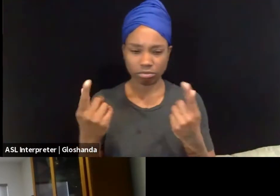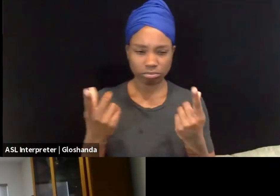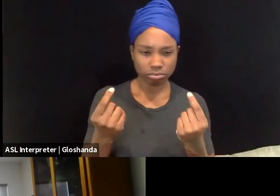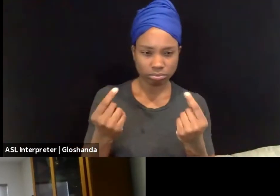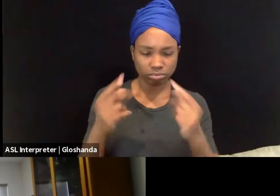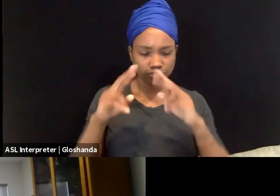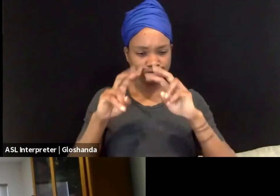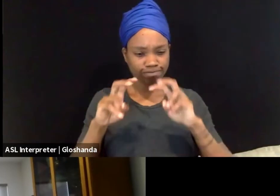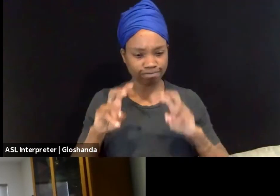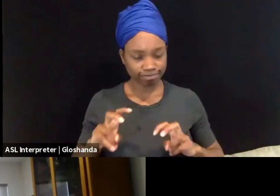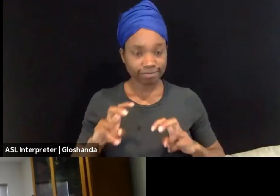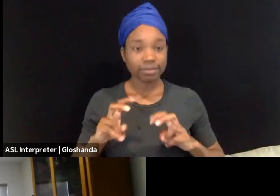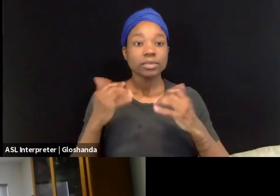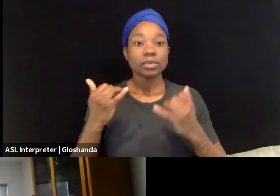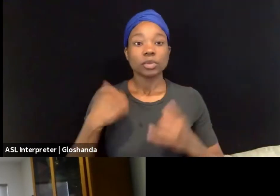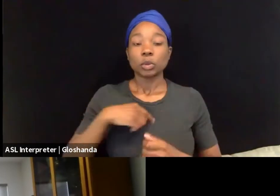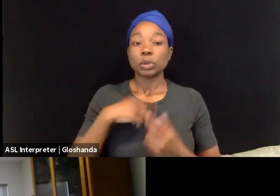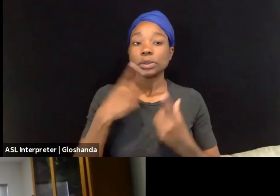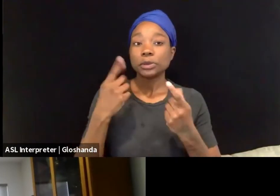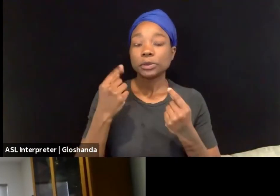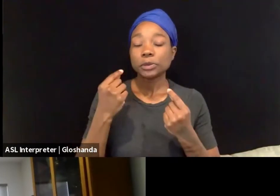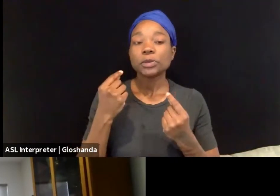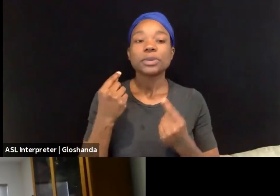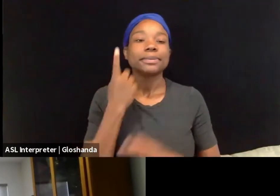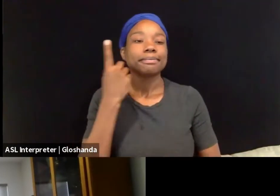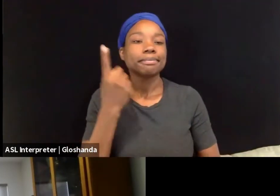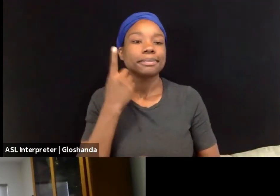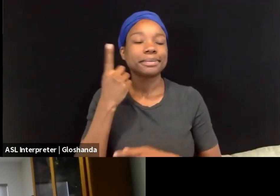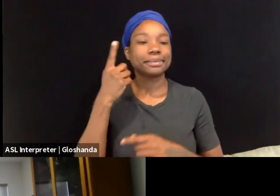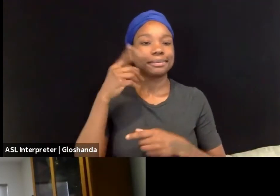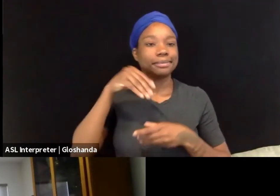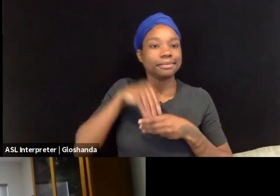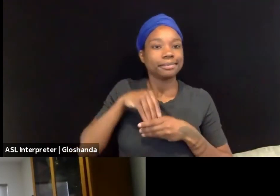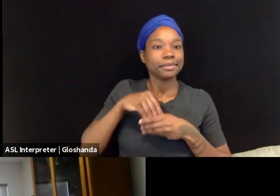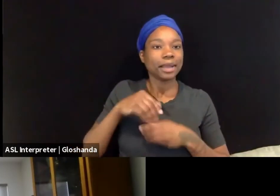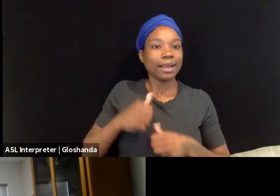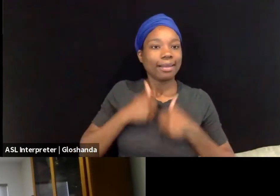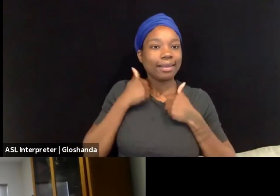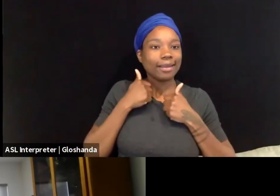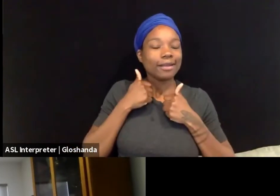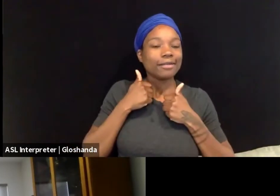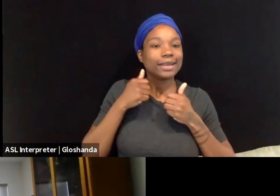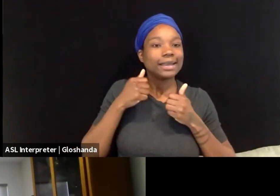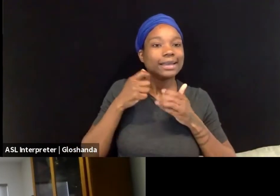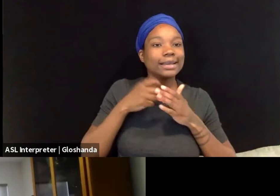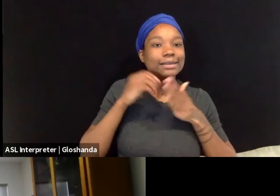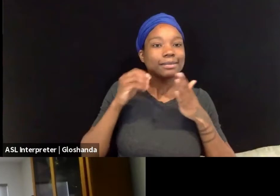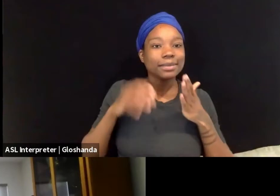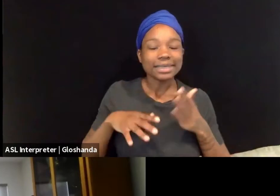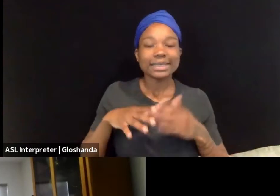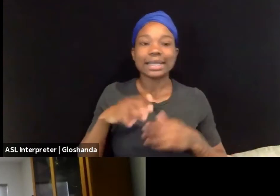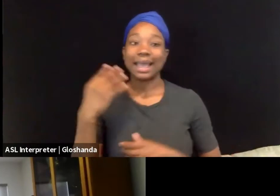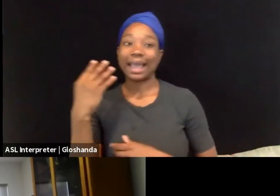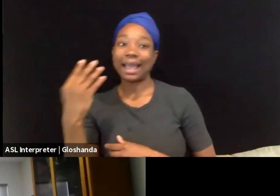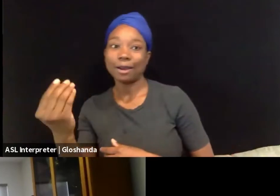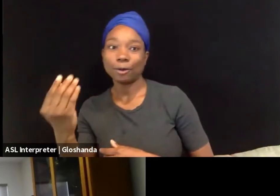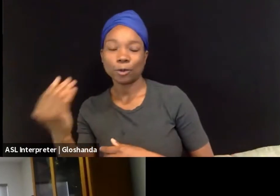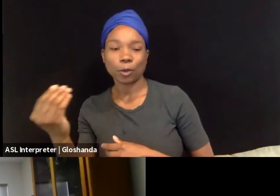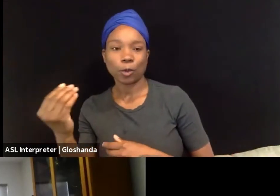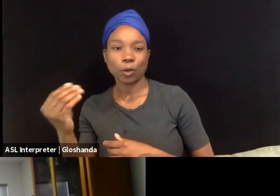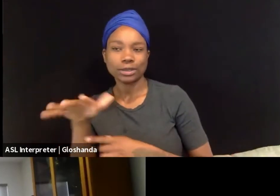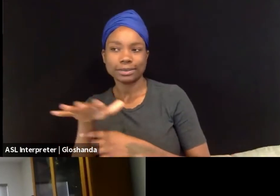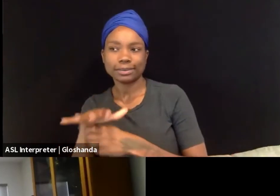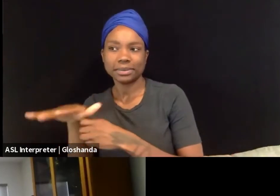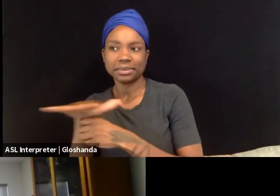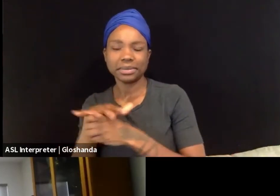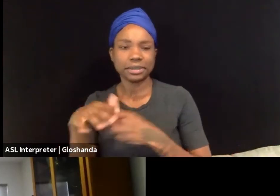is considering indoor living spaces as well as those adjacent outdoor spaces. And what we're trying to do is